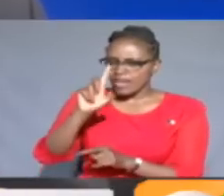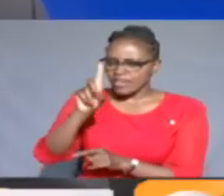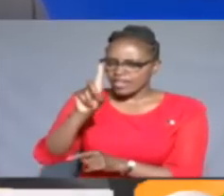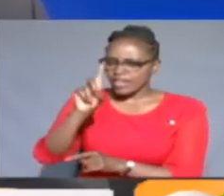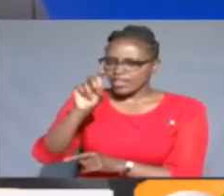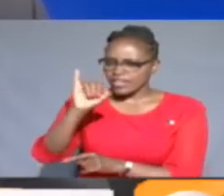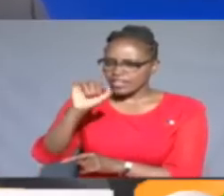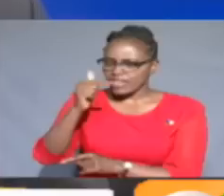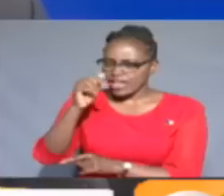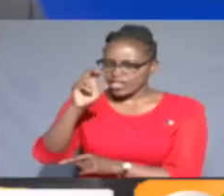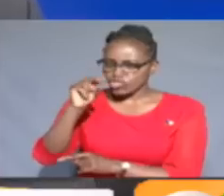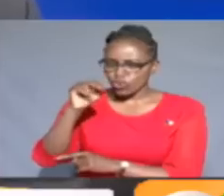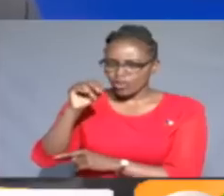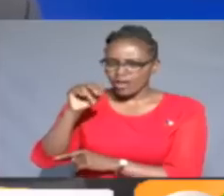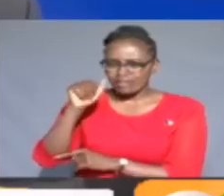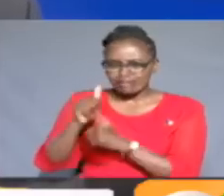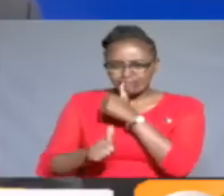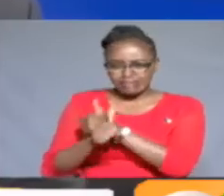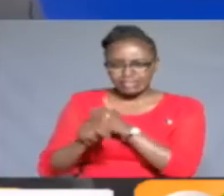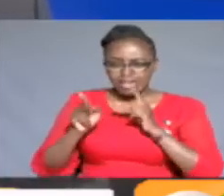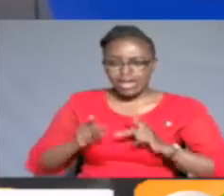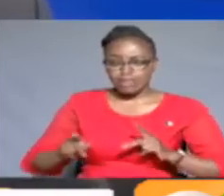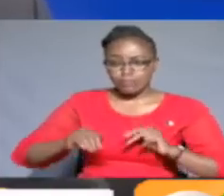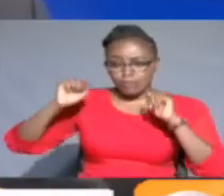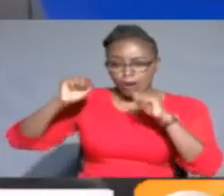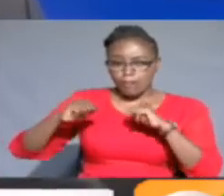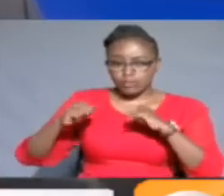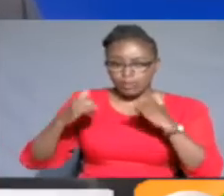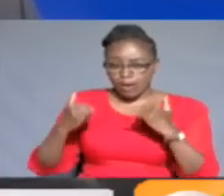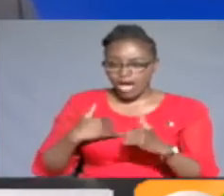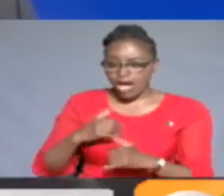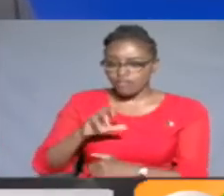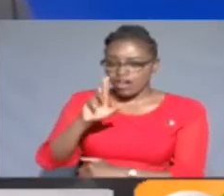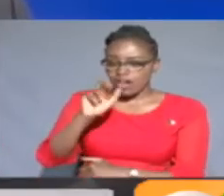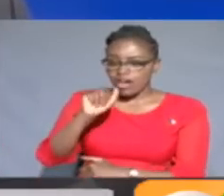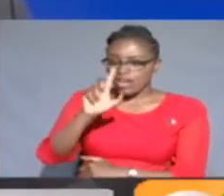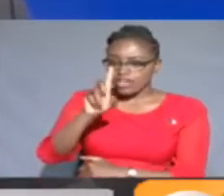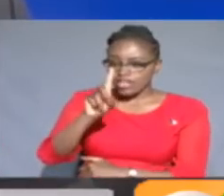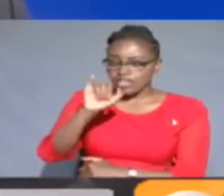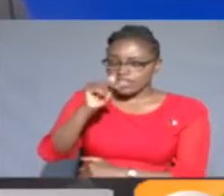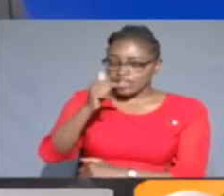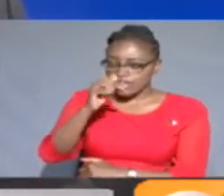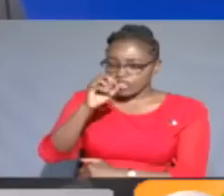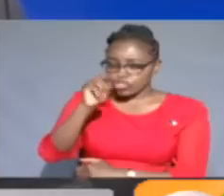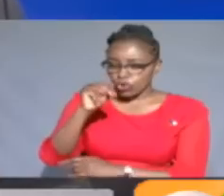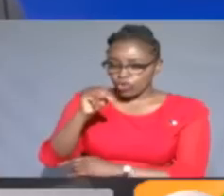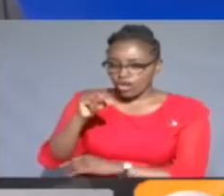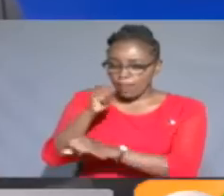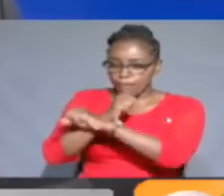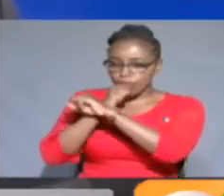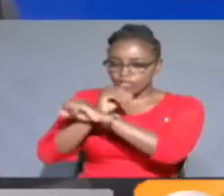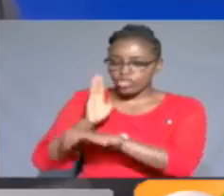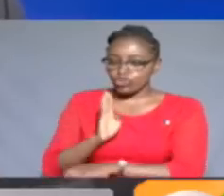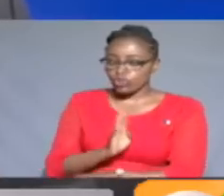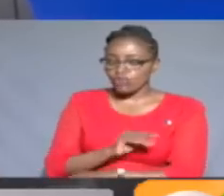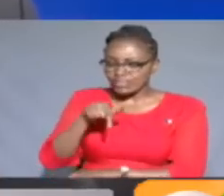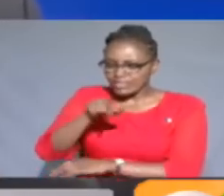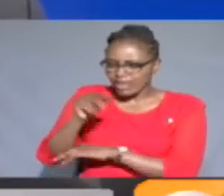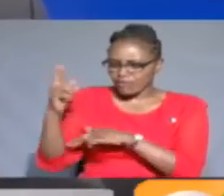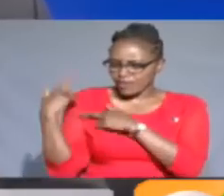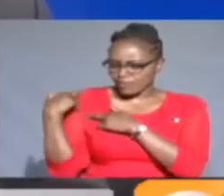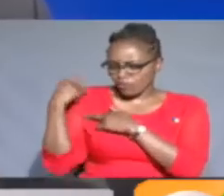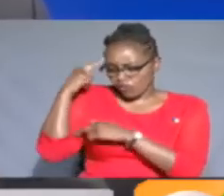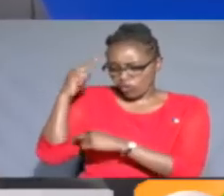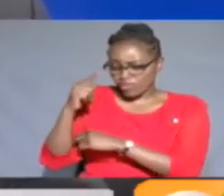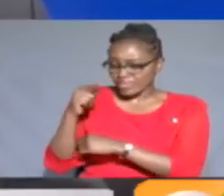can actually be harmful to people. As it is now, we have a radiation protection board, which should actually be looking at this. But